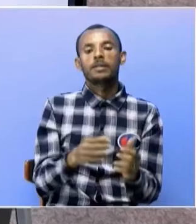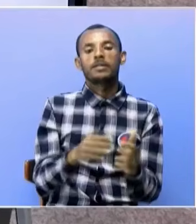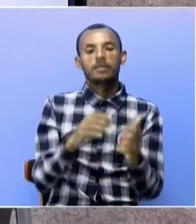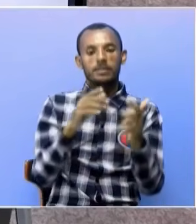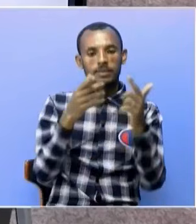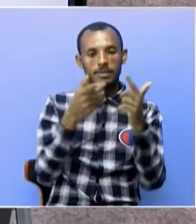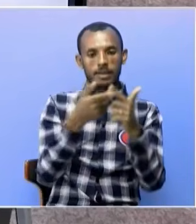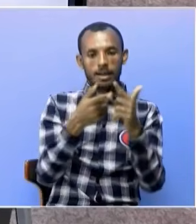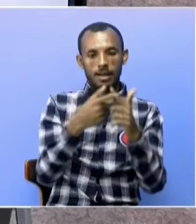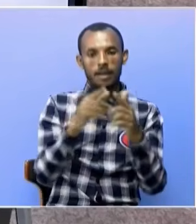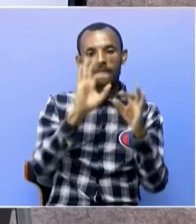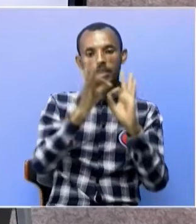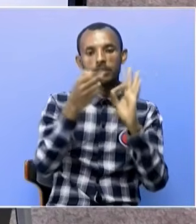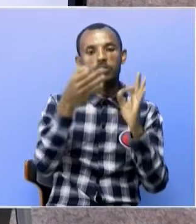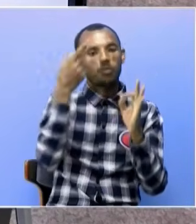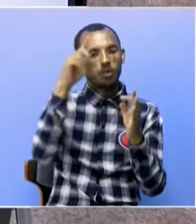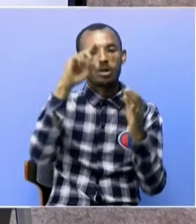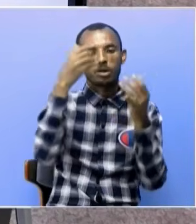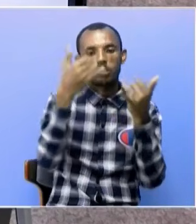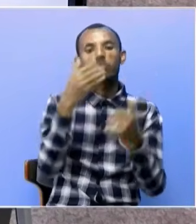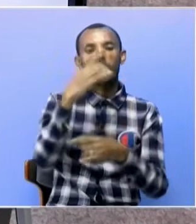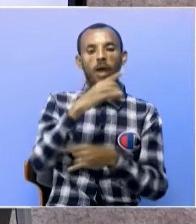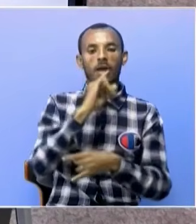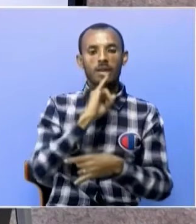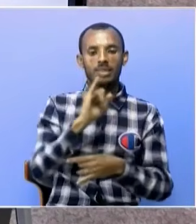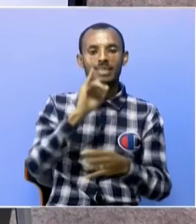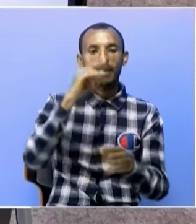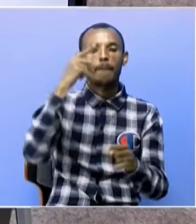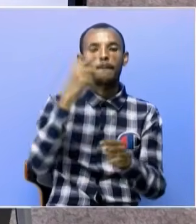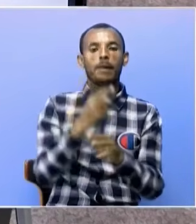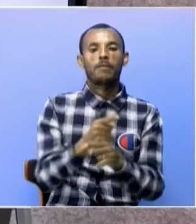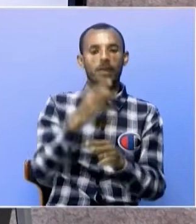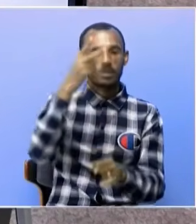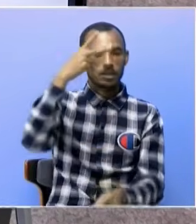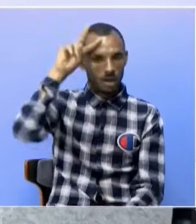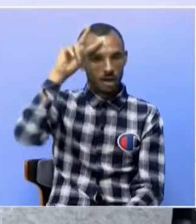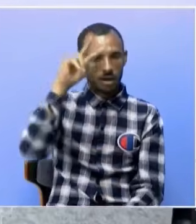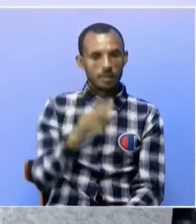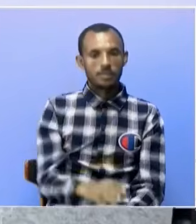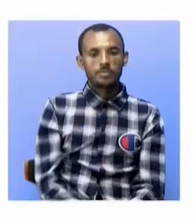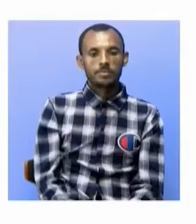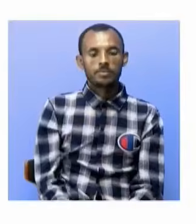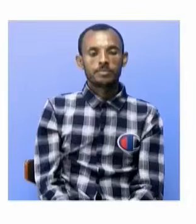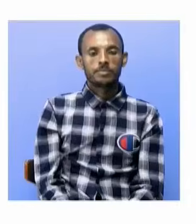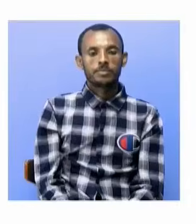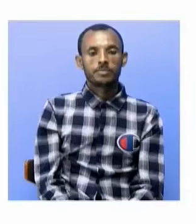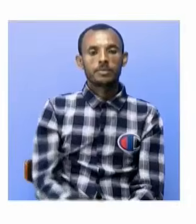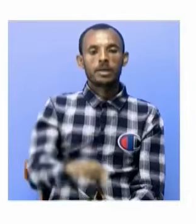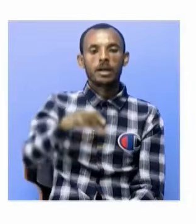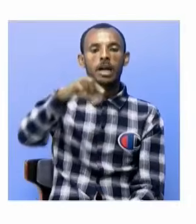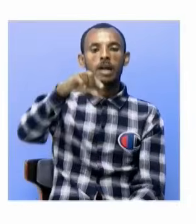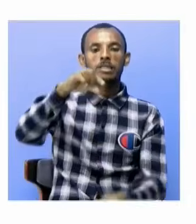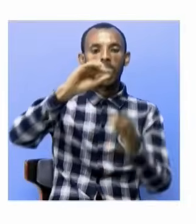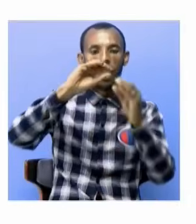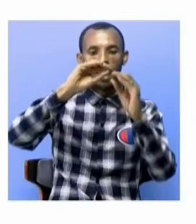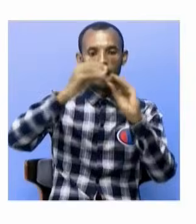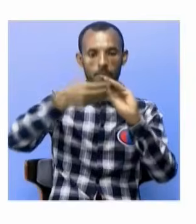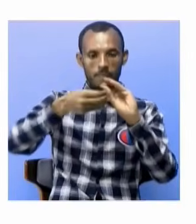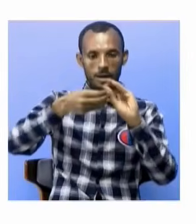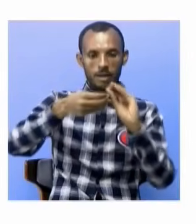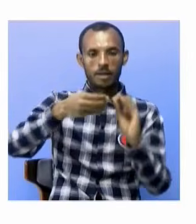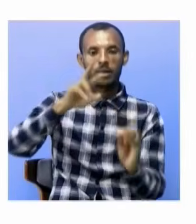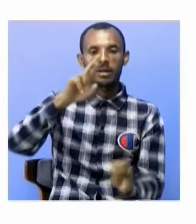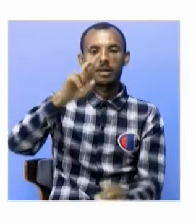definition for today is perfect square. Okay, a rational number